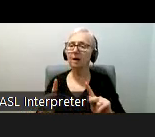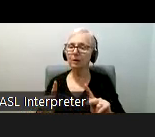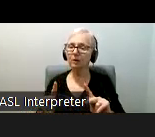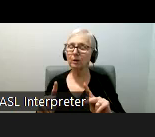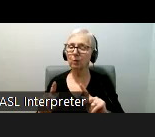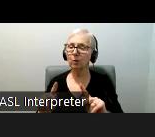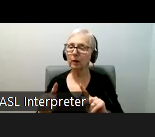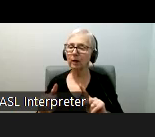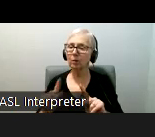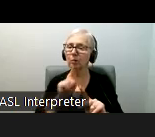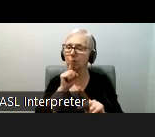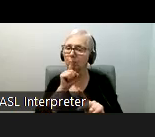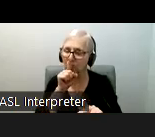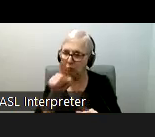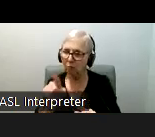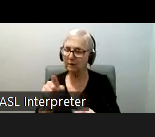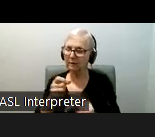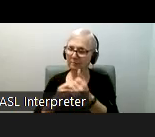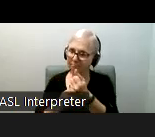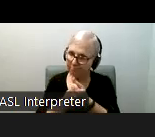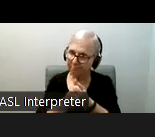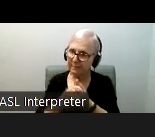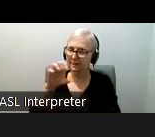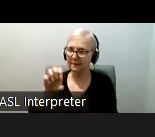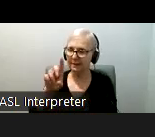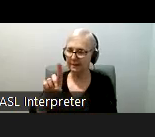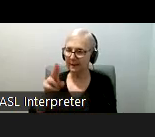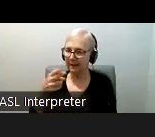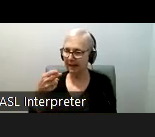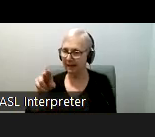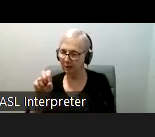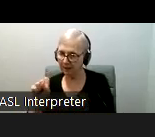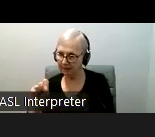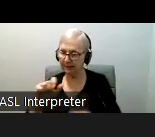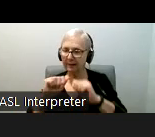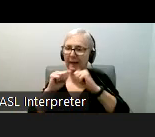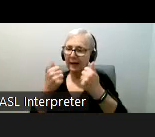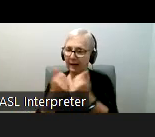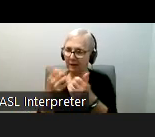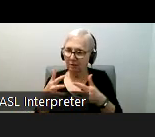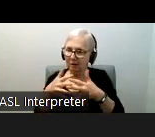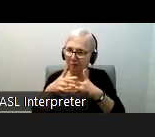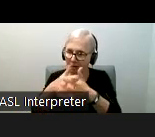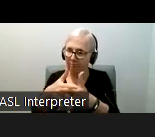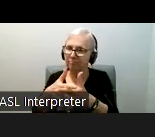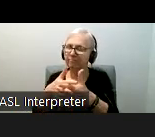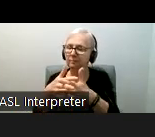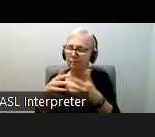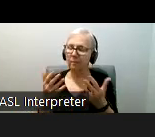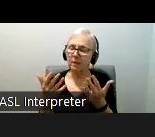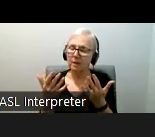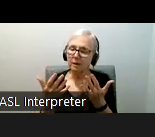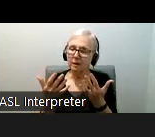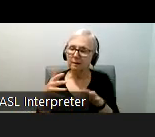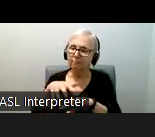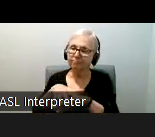are really leaning into CDHS, which is the agency we're embedded within, to